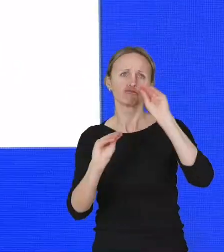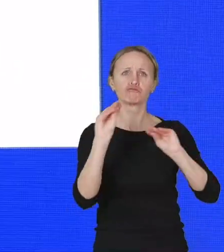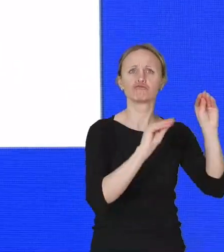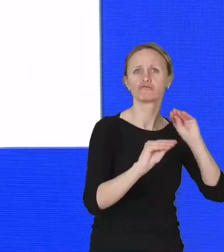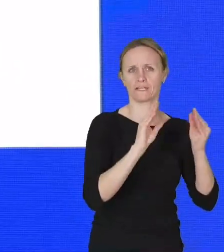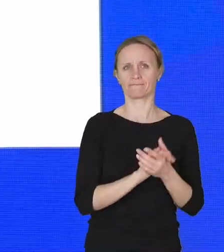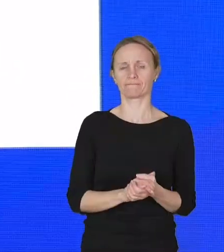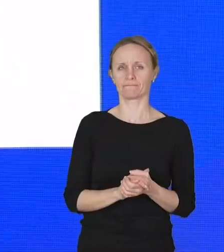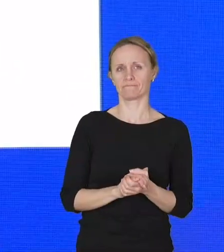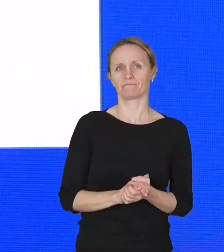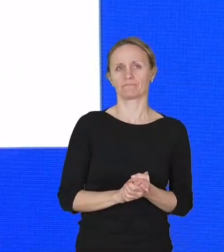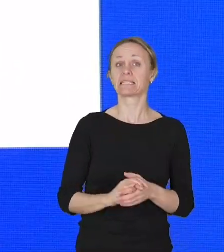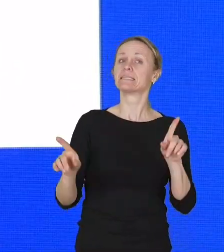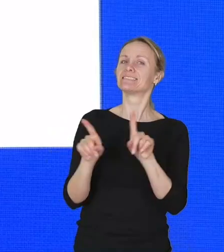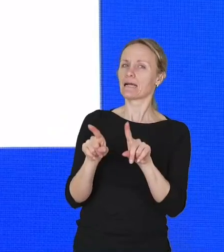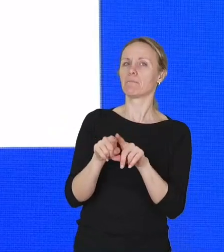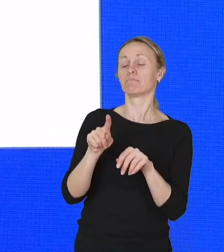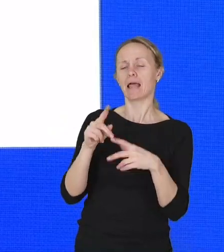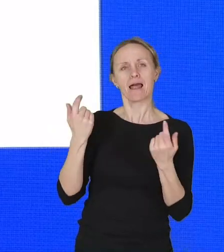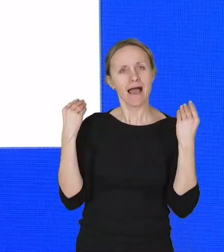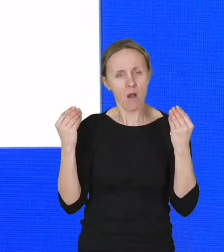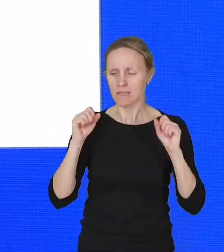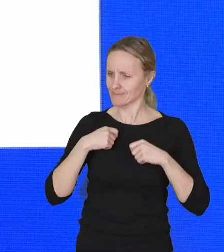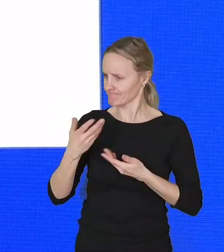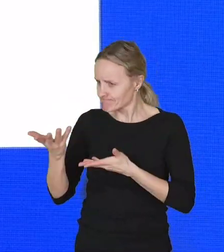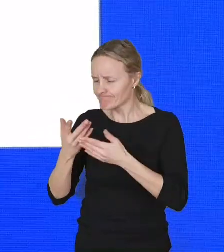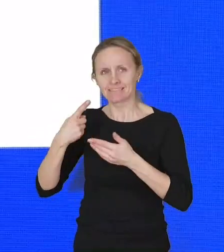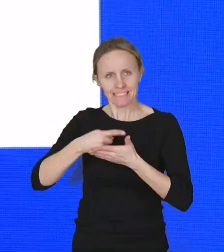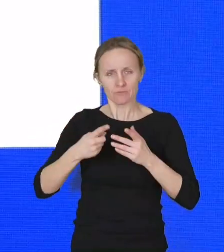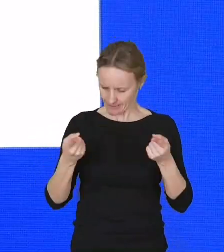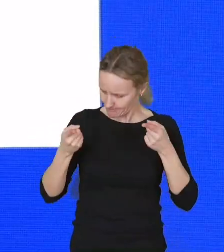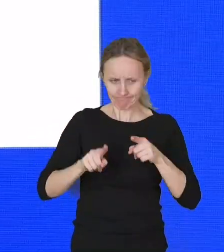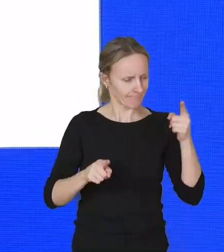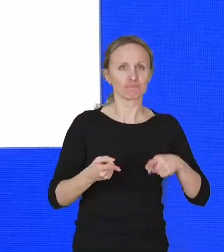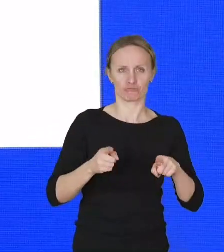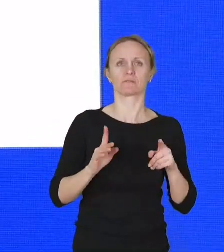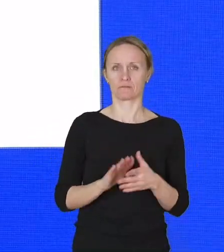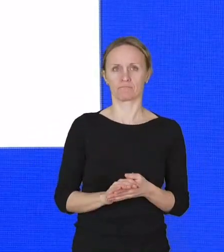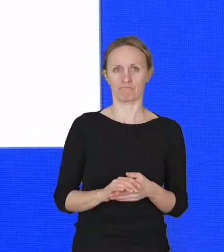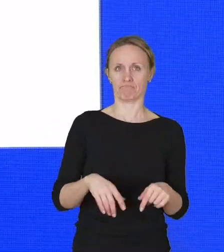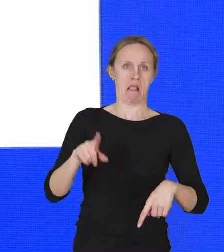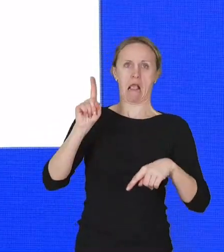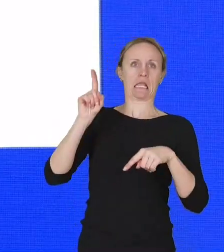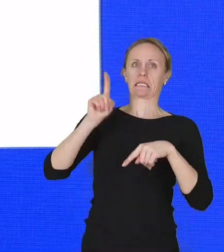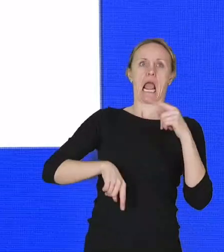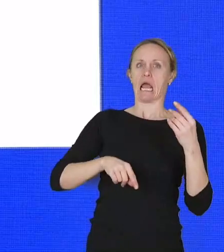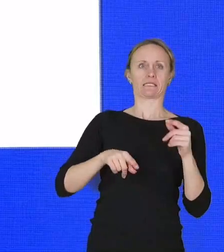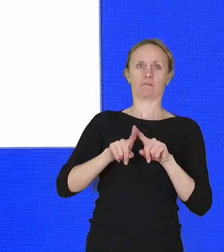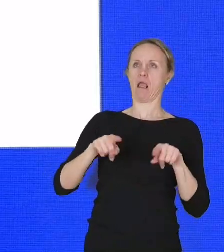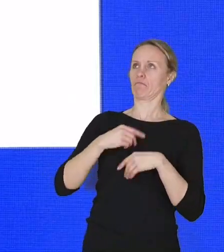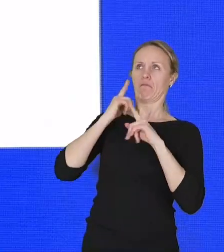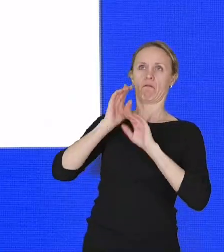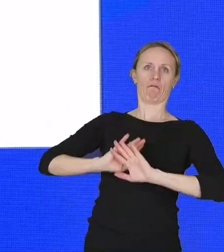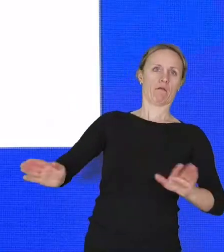not solvable by money alone. So if, let's say, I talked about local business